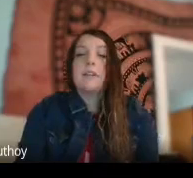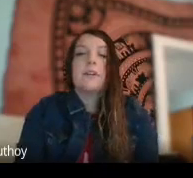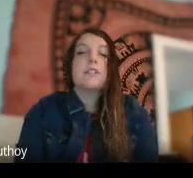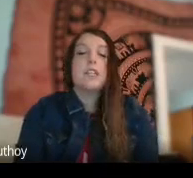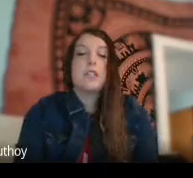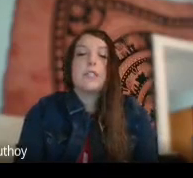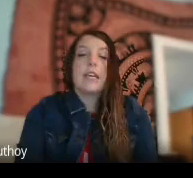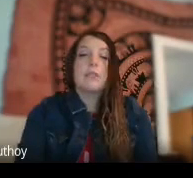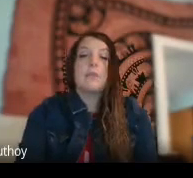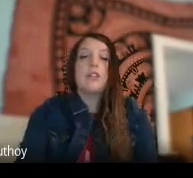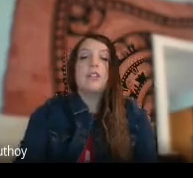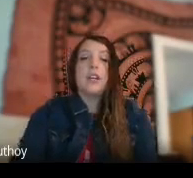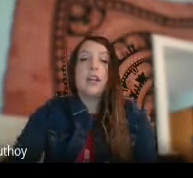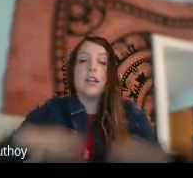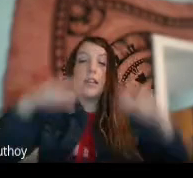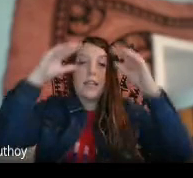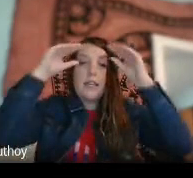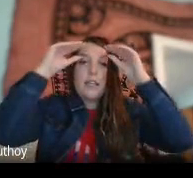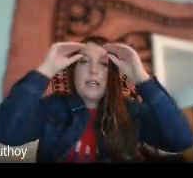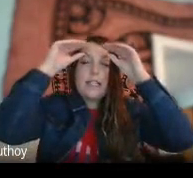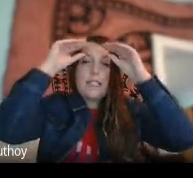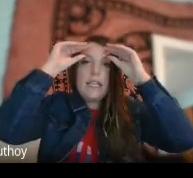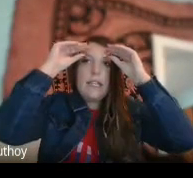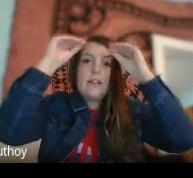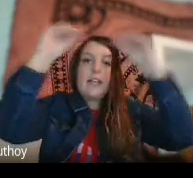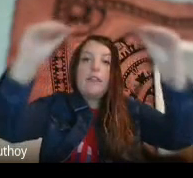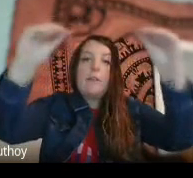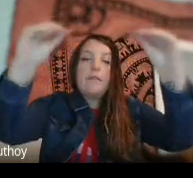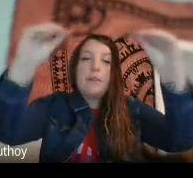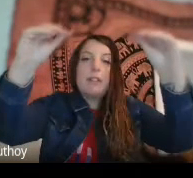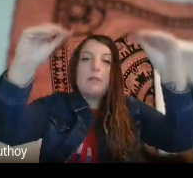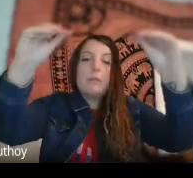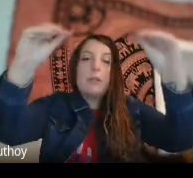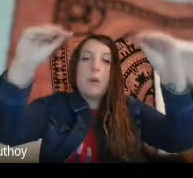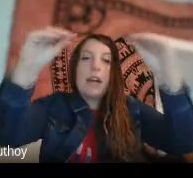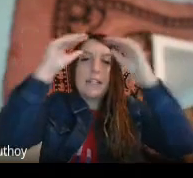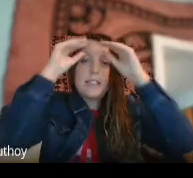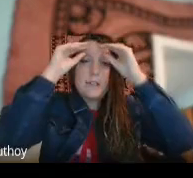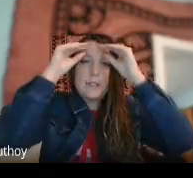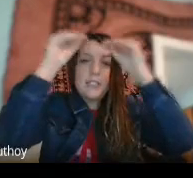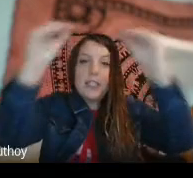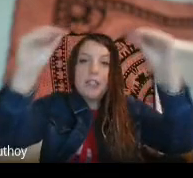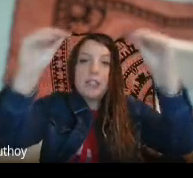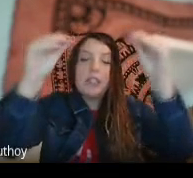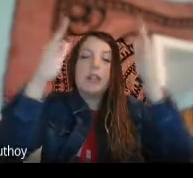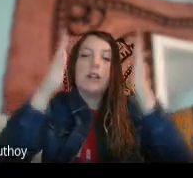Then they want to know your teacher's name. So teacher, it's like you're giving them the information from your head.